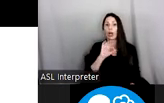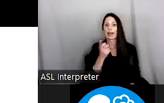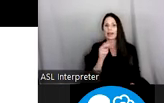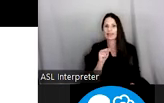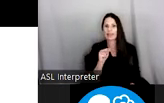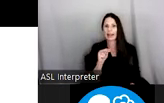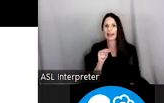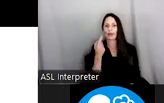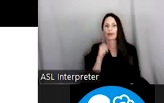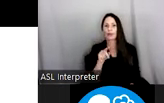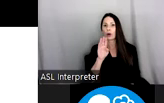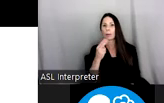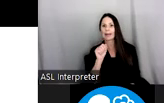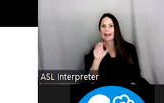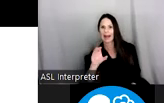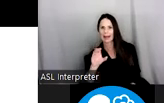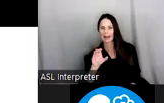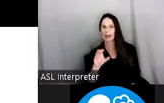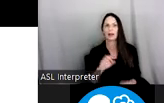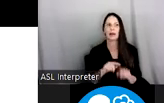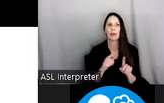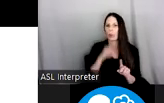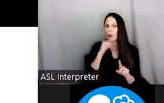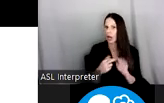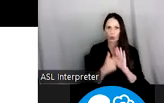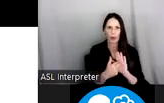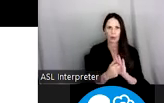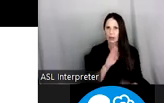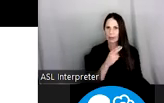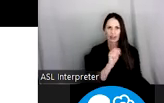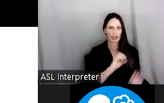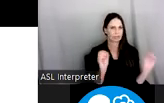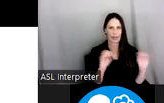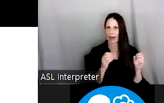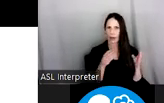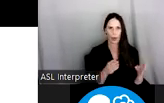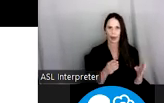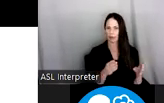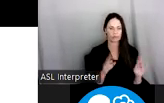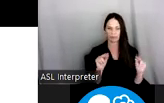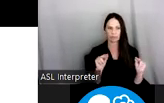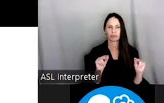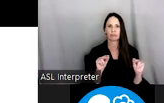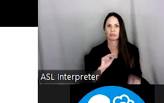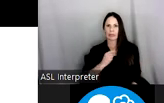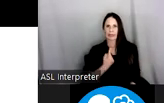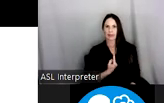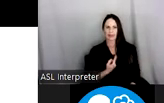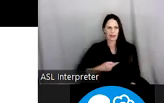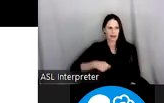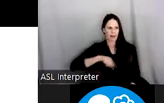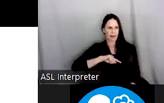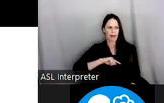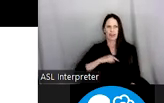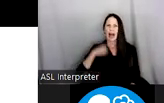but we have nothing to do. We're not representing the BHA in any way. It is us. And I believe with our